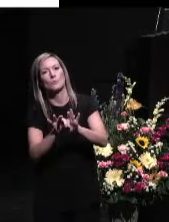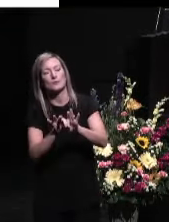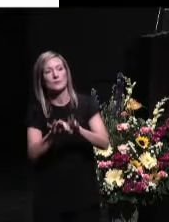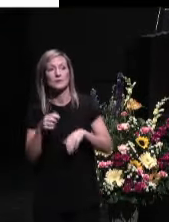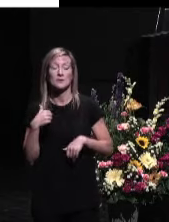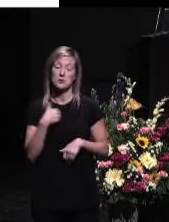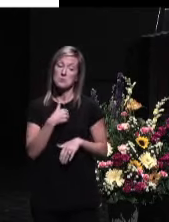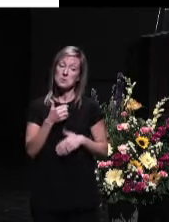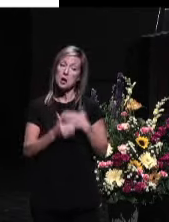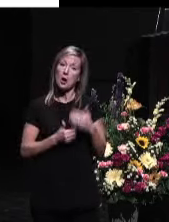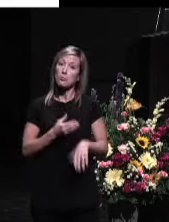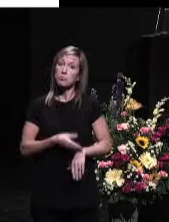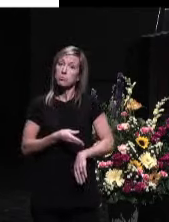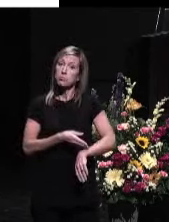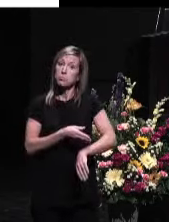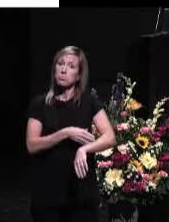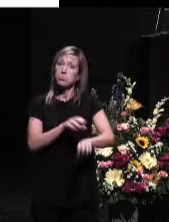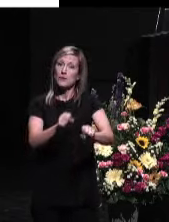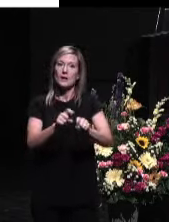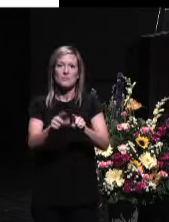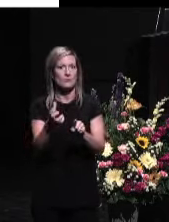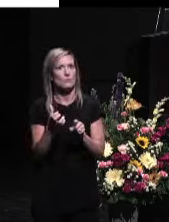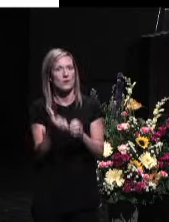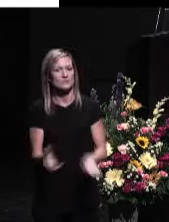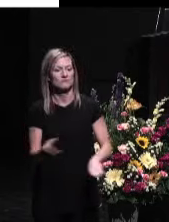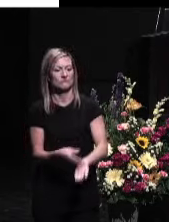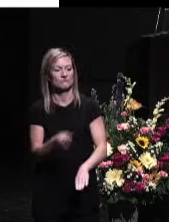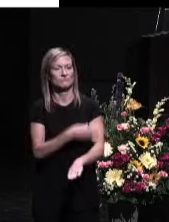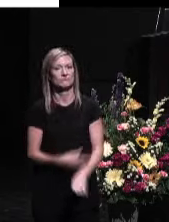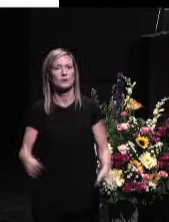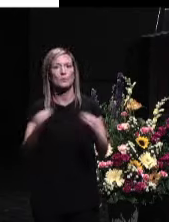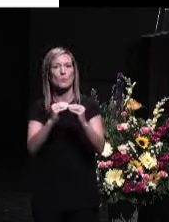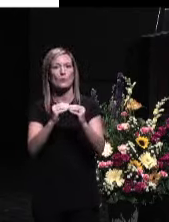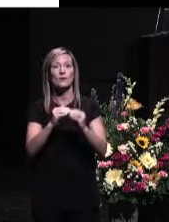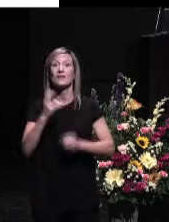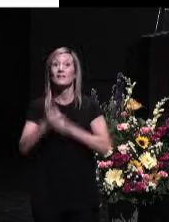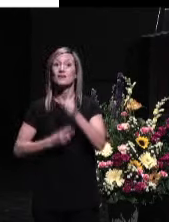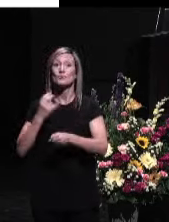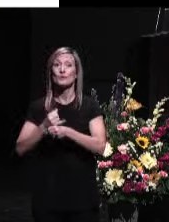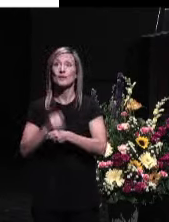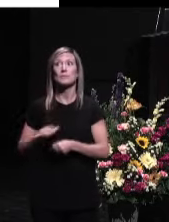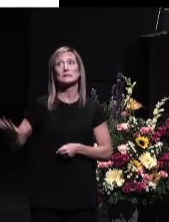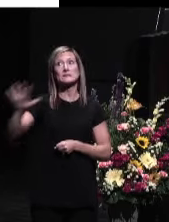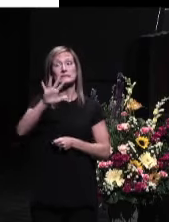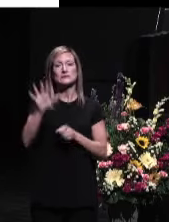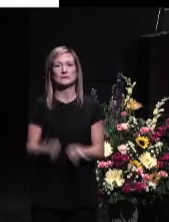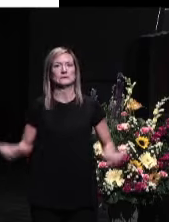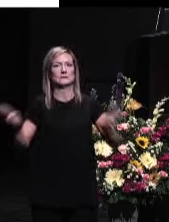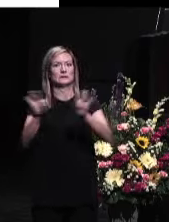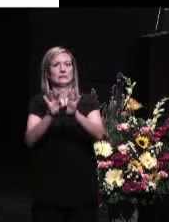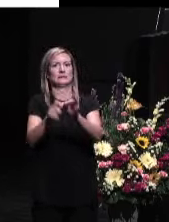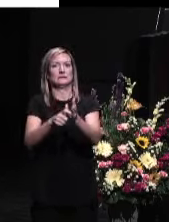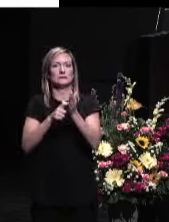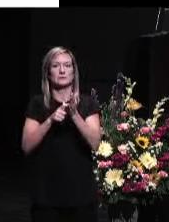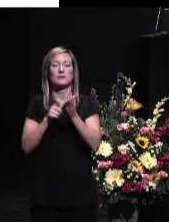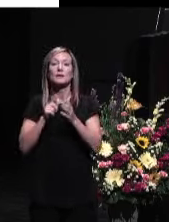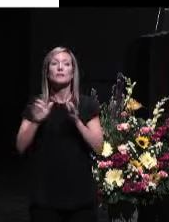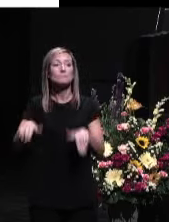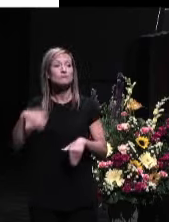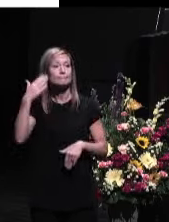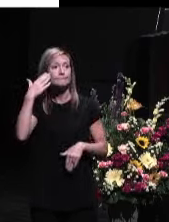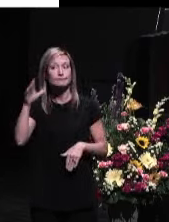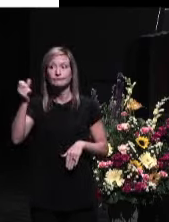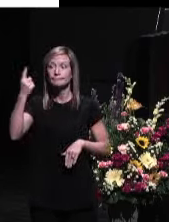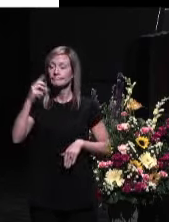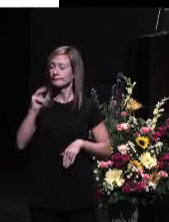better. We're working on improving even further. The two-year campuses are critical. As you probably know, MATC